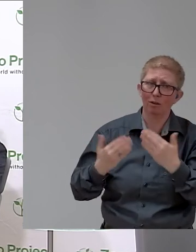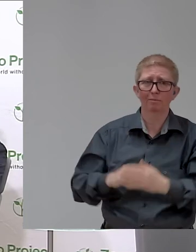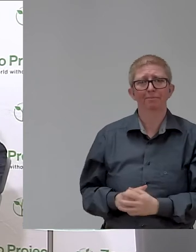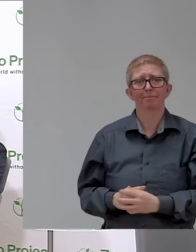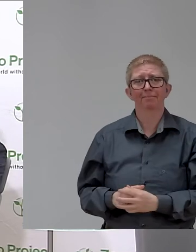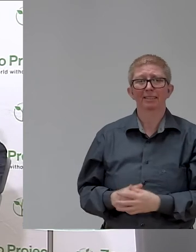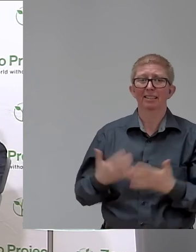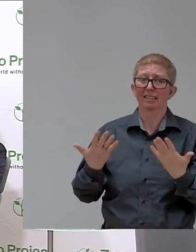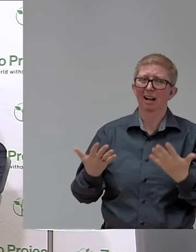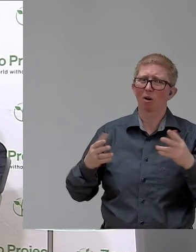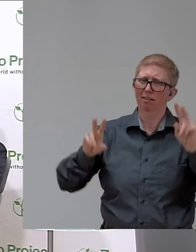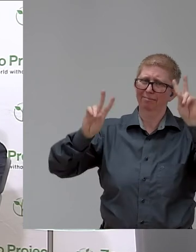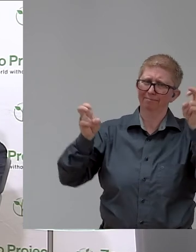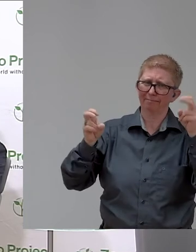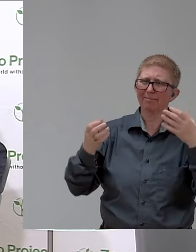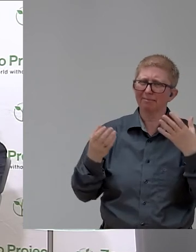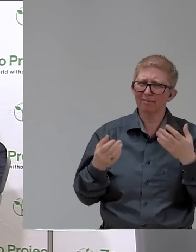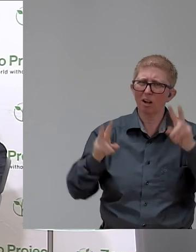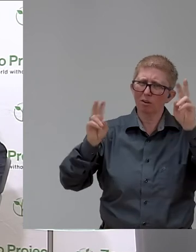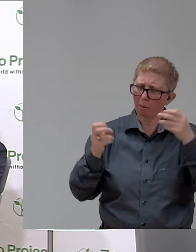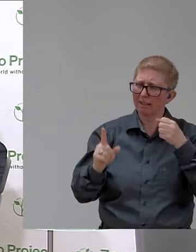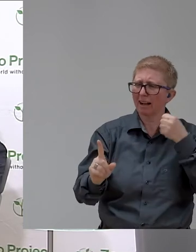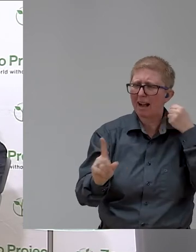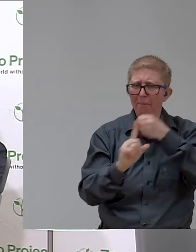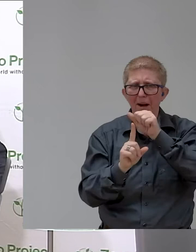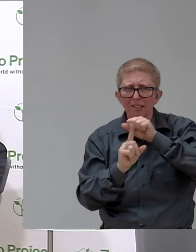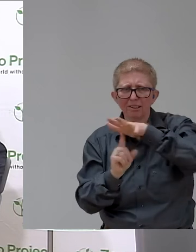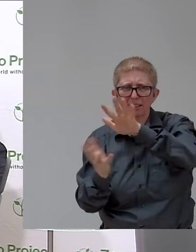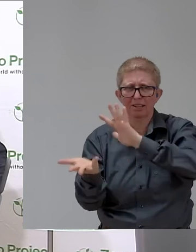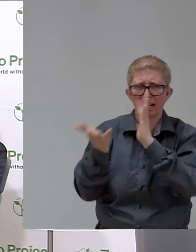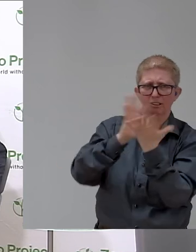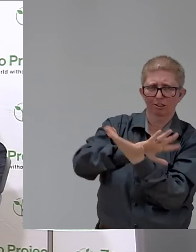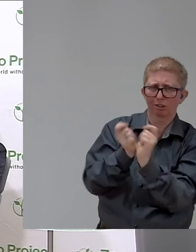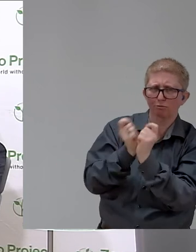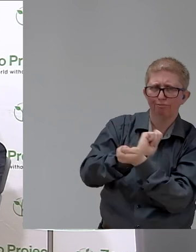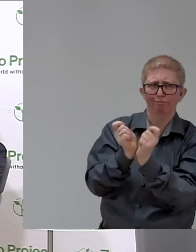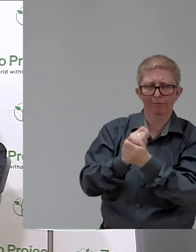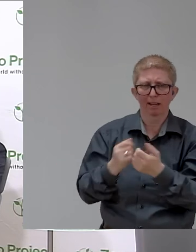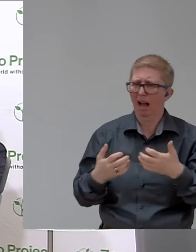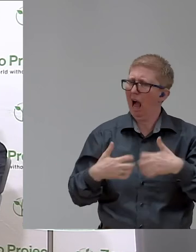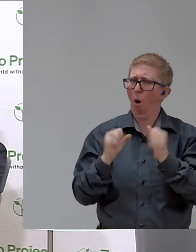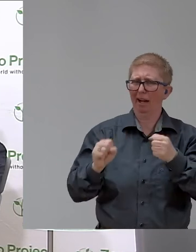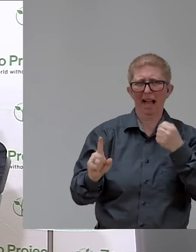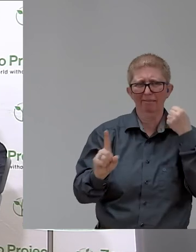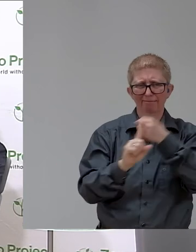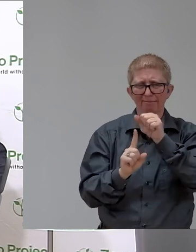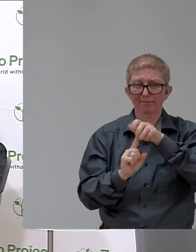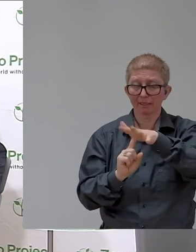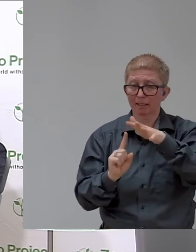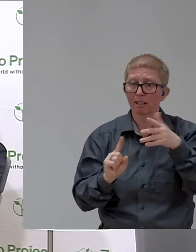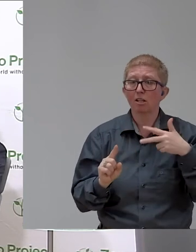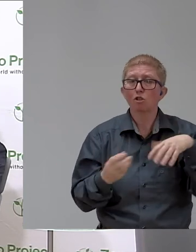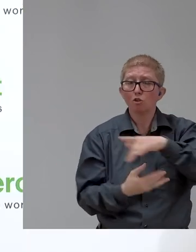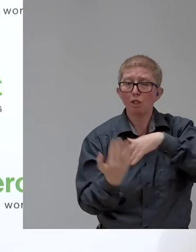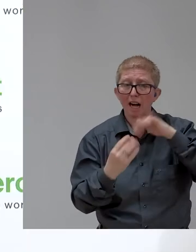to transfer, replicate, and scale the impact of social innovations, and in particular innovations in the field of